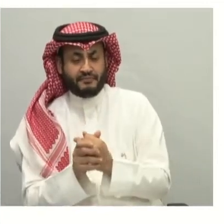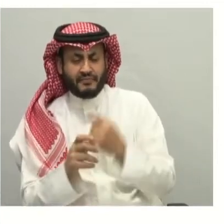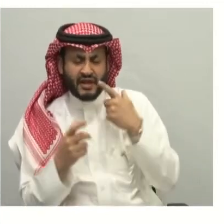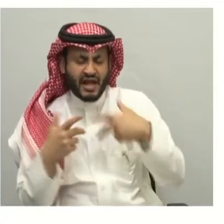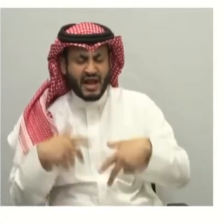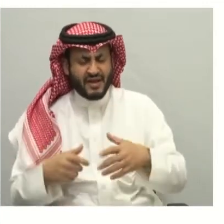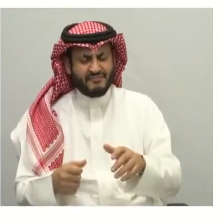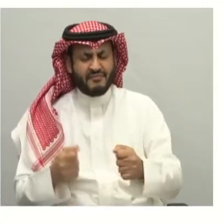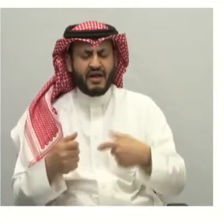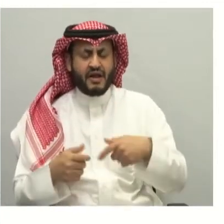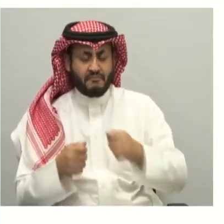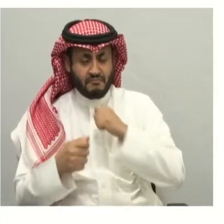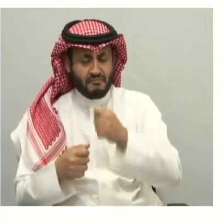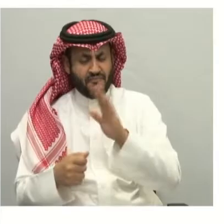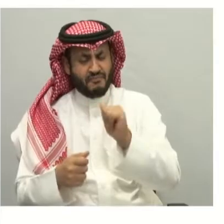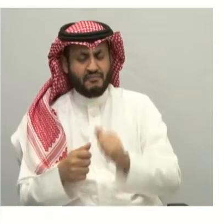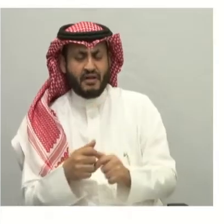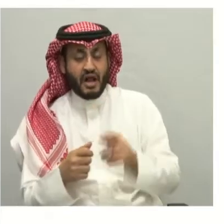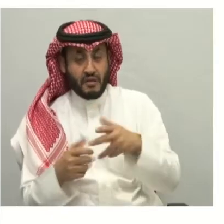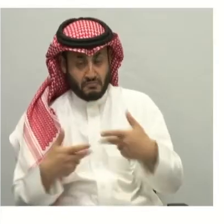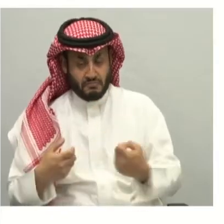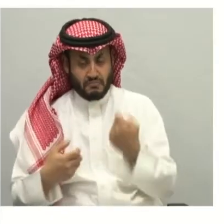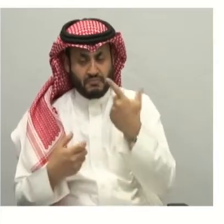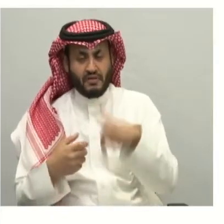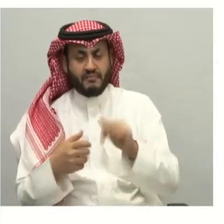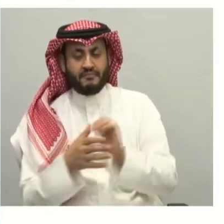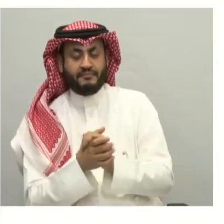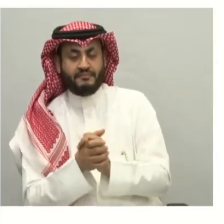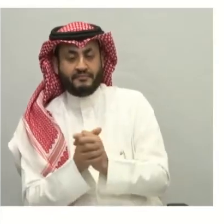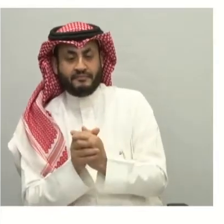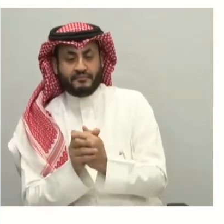have are too casual for an interview. I need something more formal.